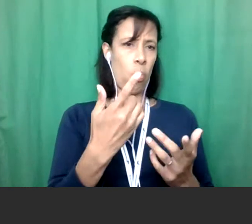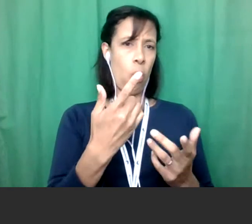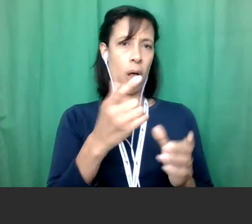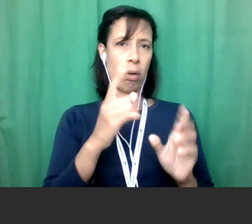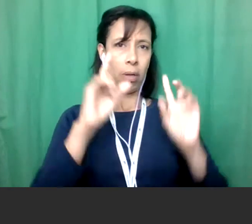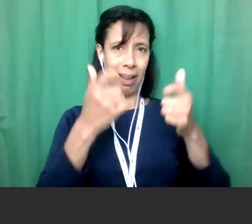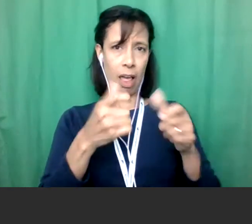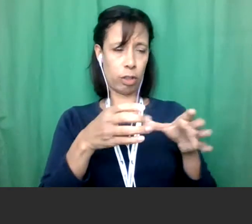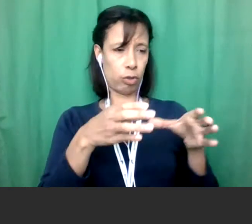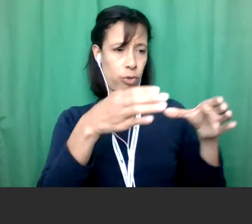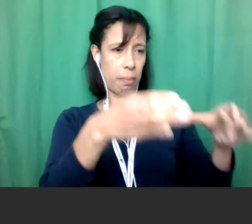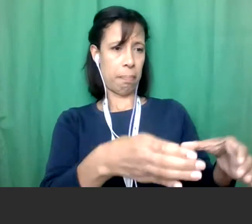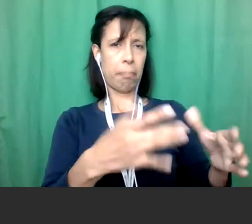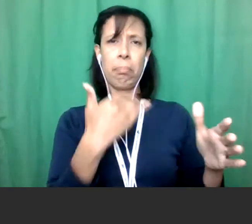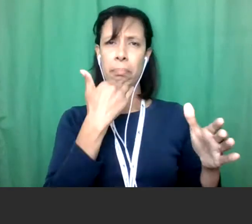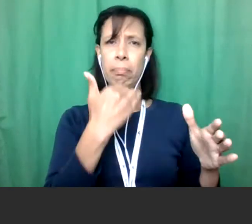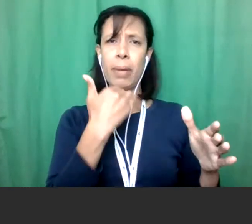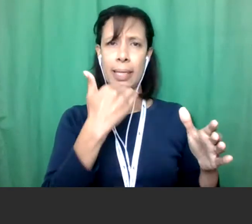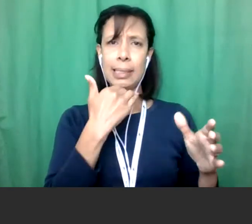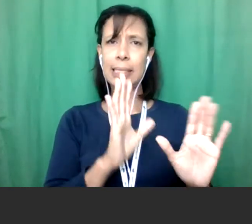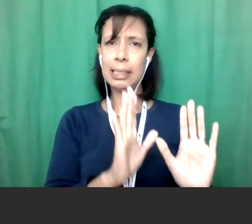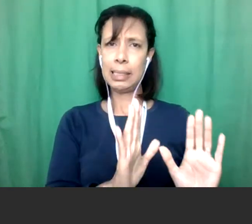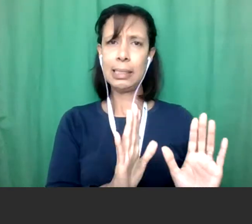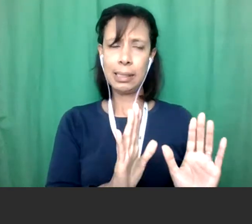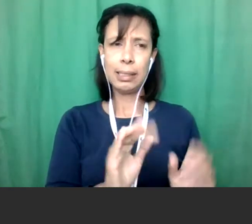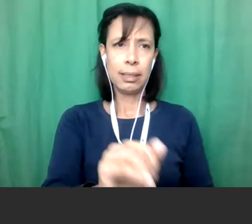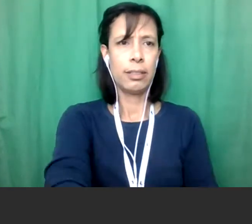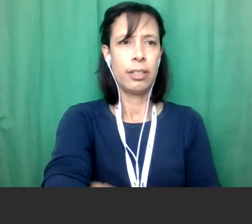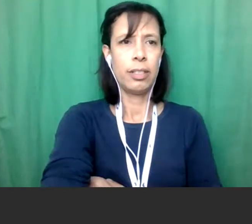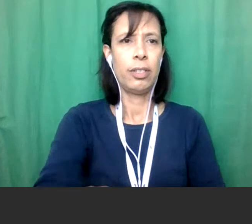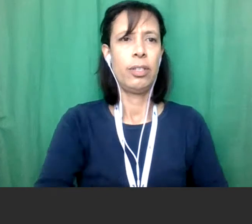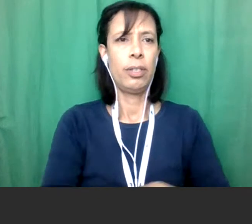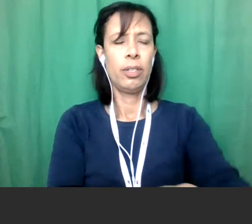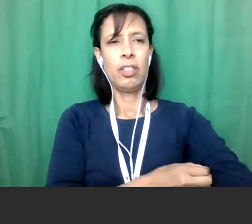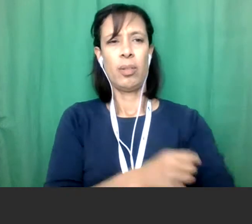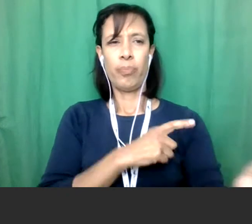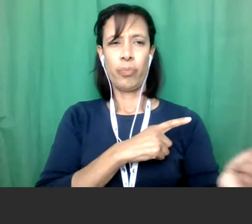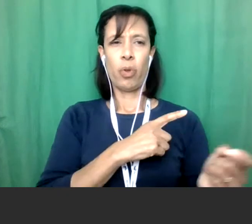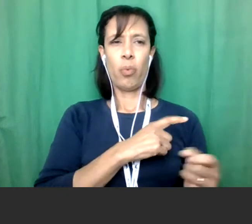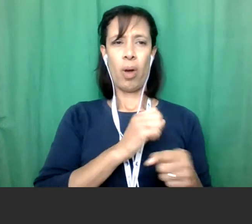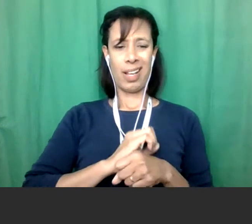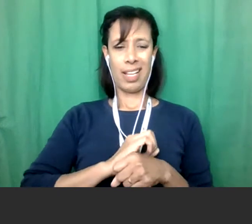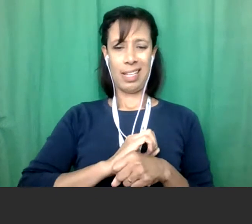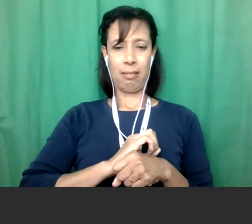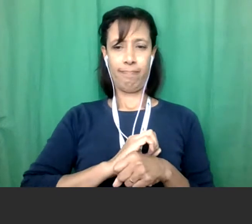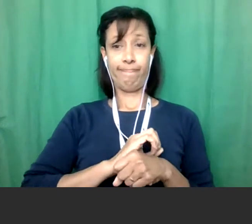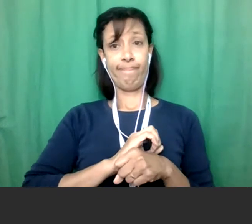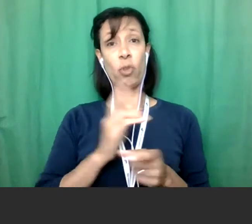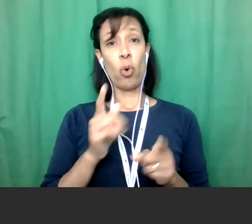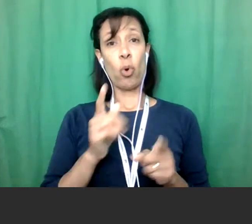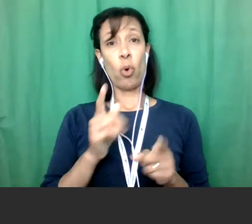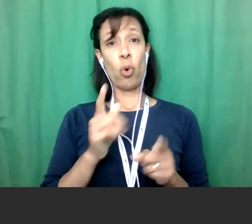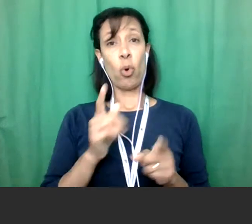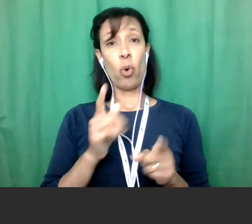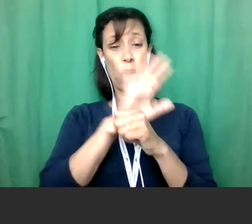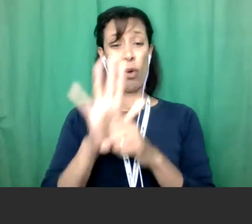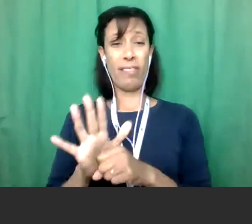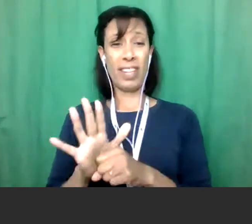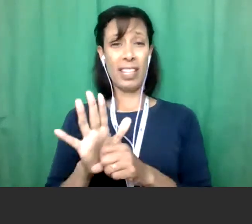COVID is presenting us with difficulties. It's not going to be possible for all of you to go into schools. I've already acknowledged that.